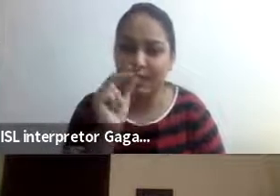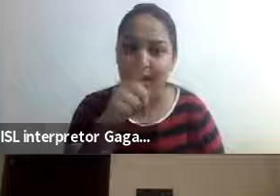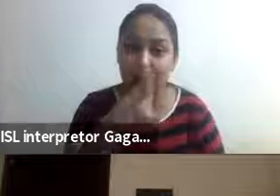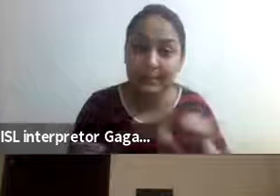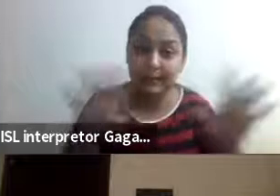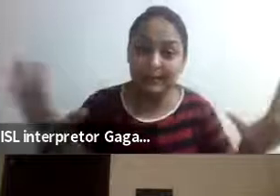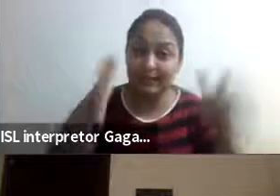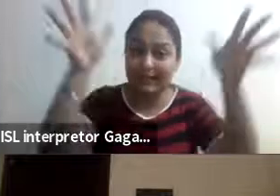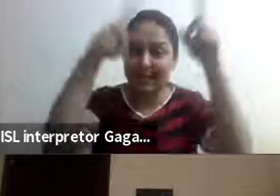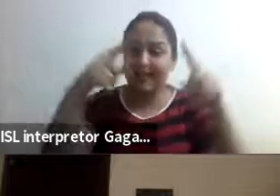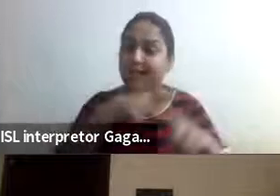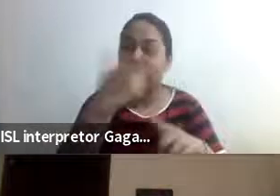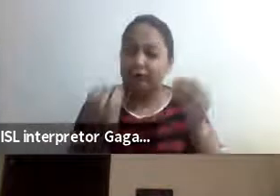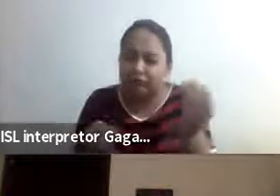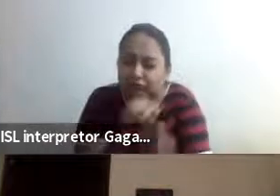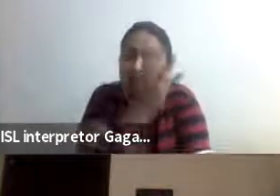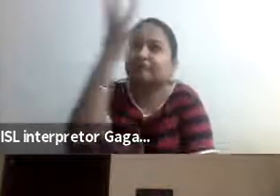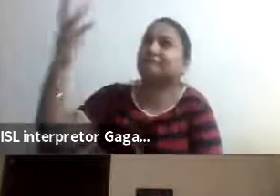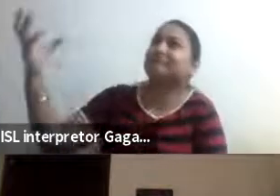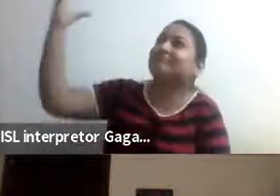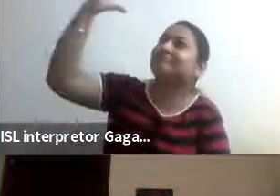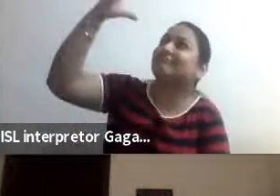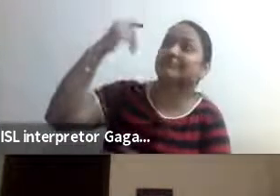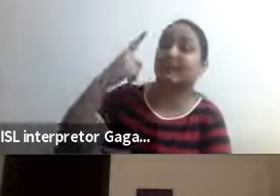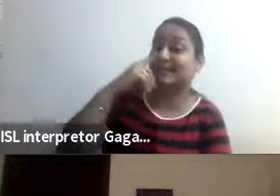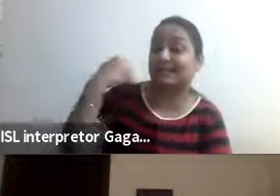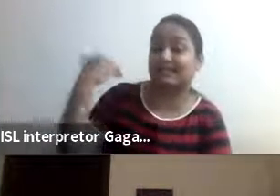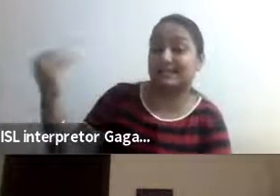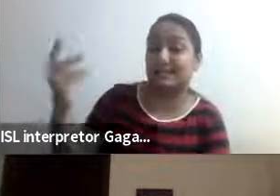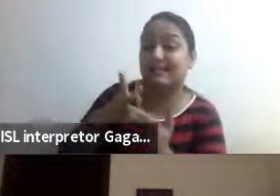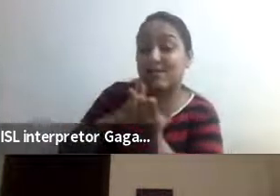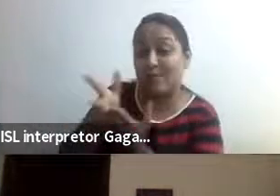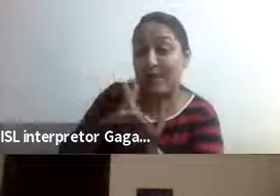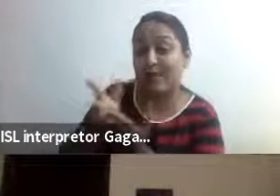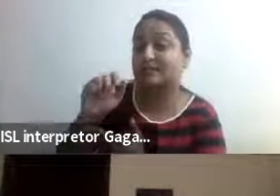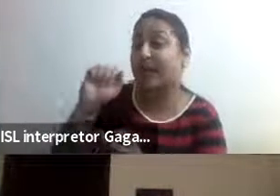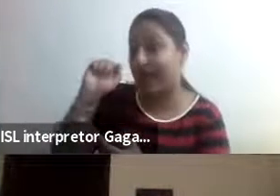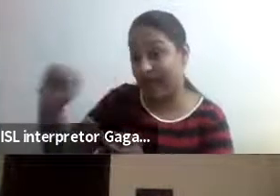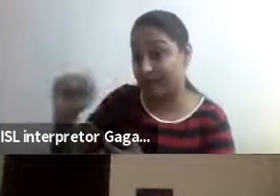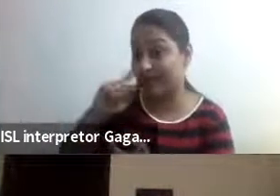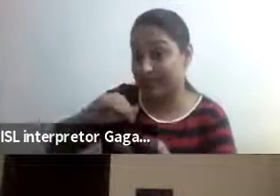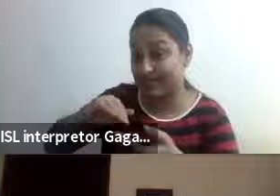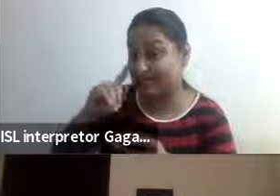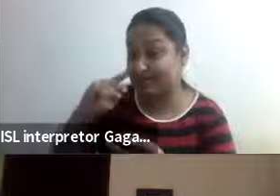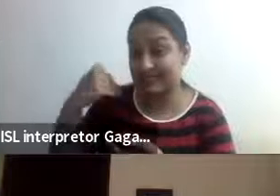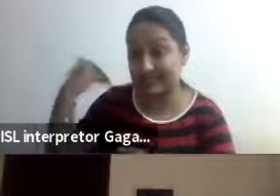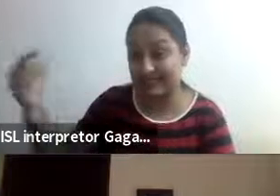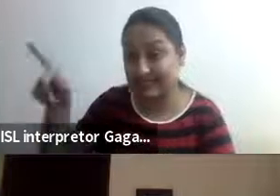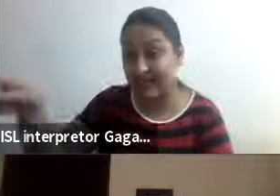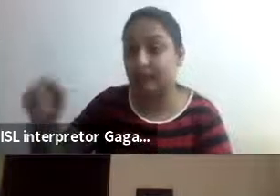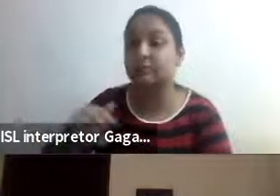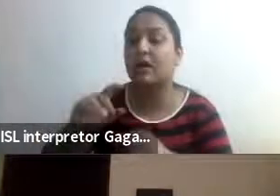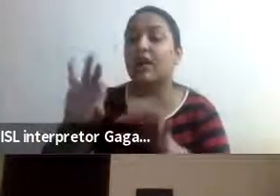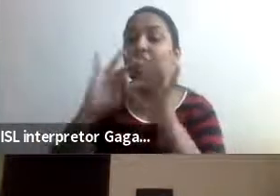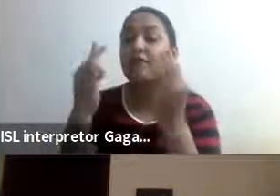very early in the morning when it was still dark. They would walk to her sister's village, to her sister's in law's village. And all these kids, they would climb